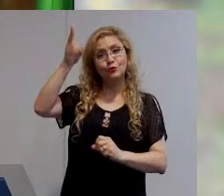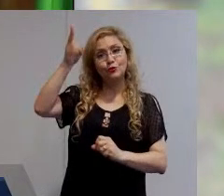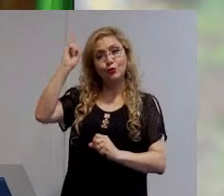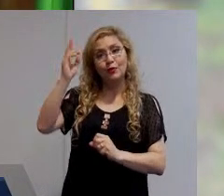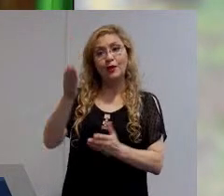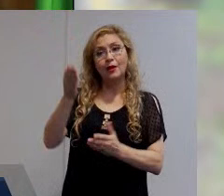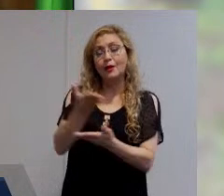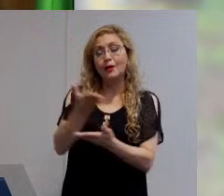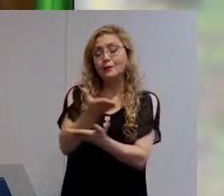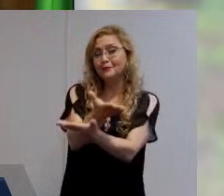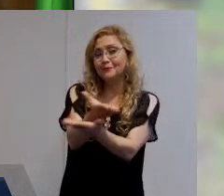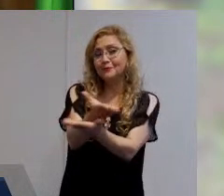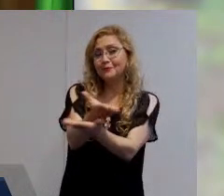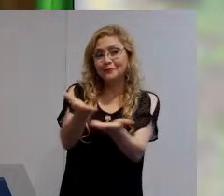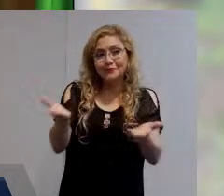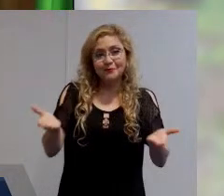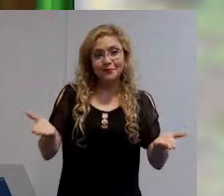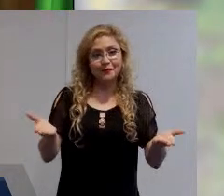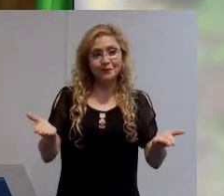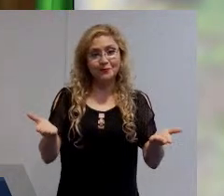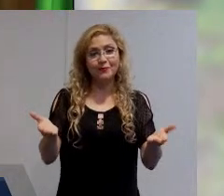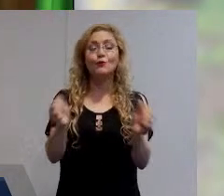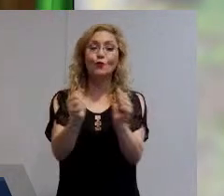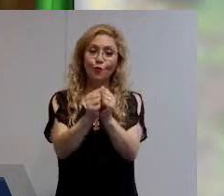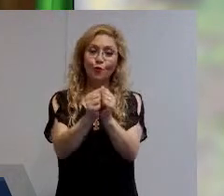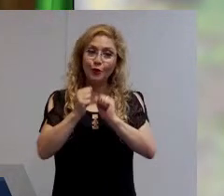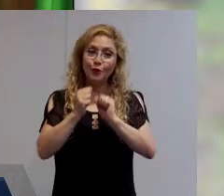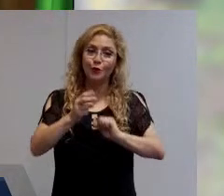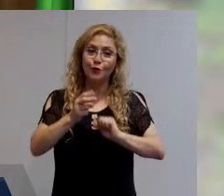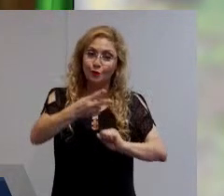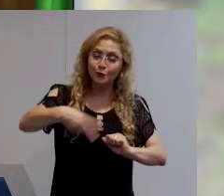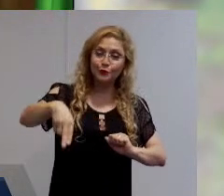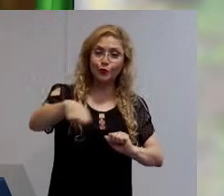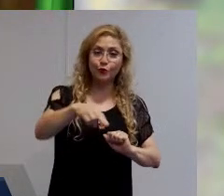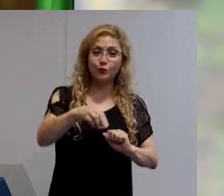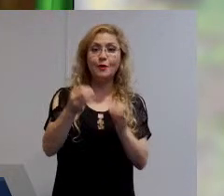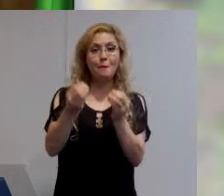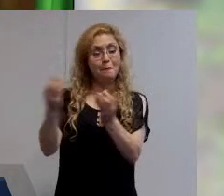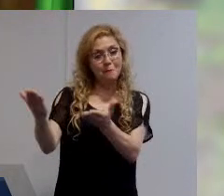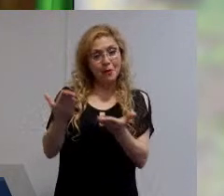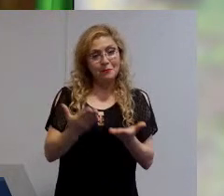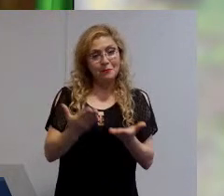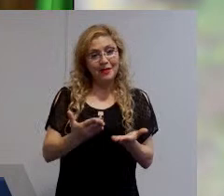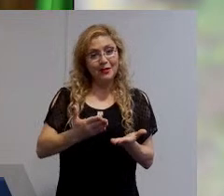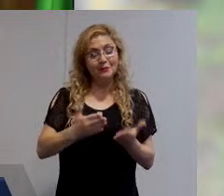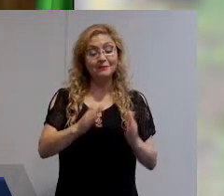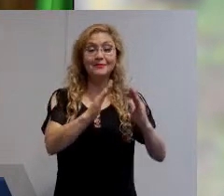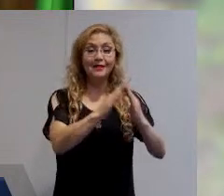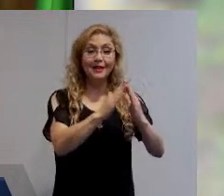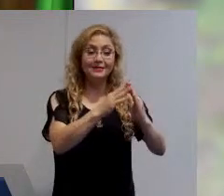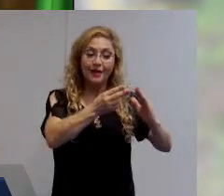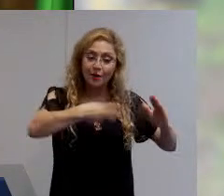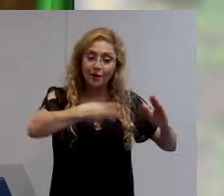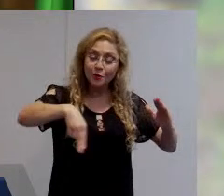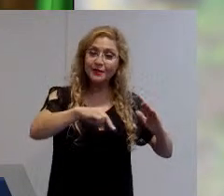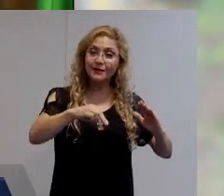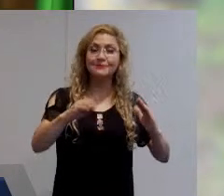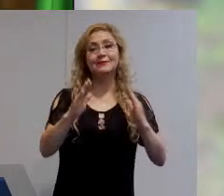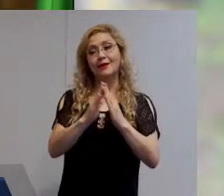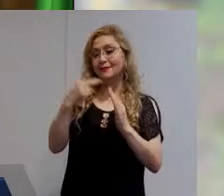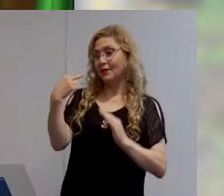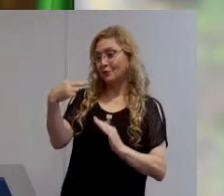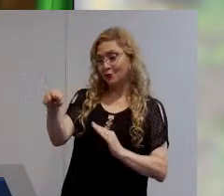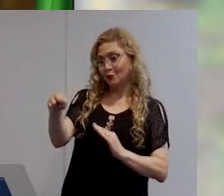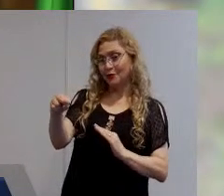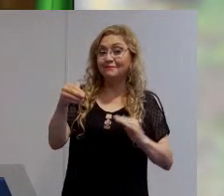everyone else present here today, welcome to our home, to your home, because this is your home